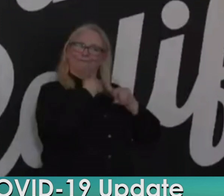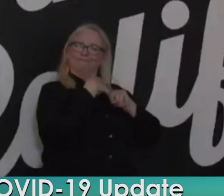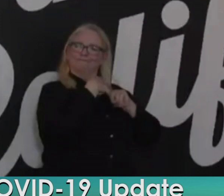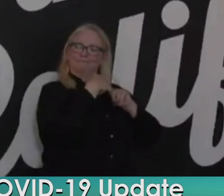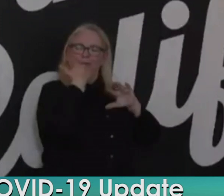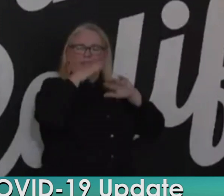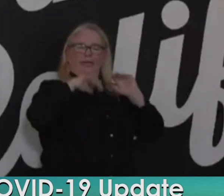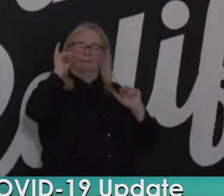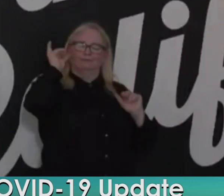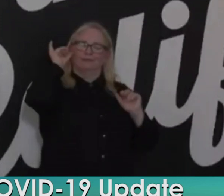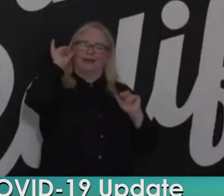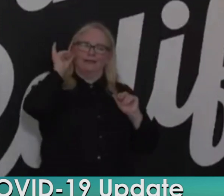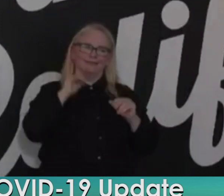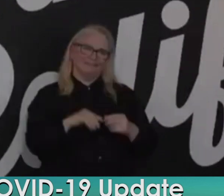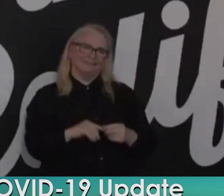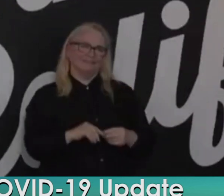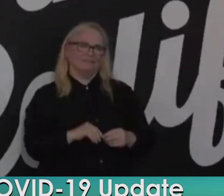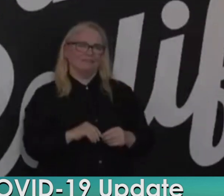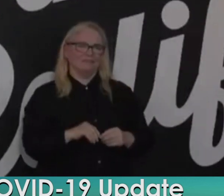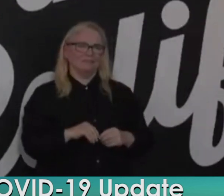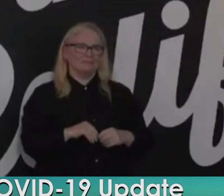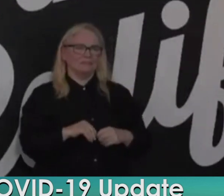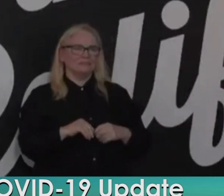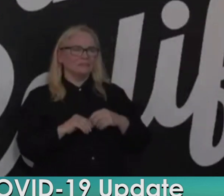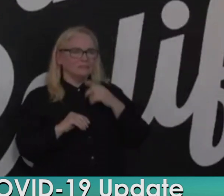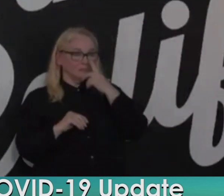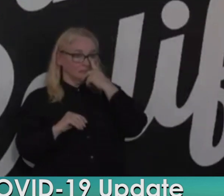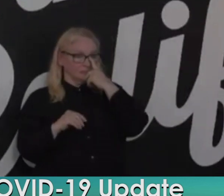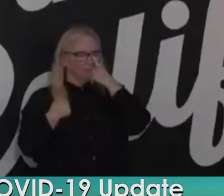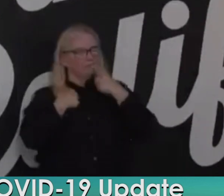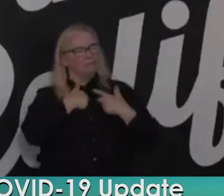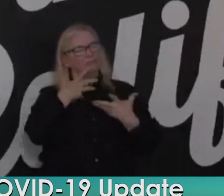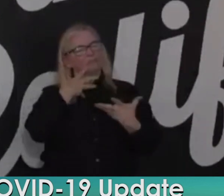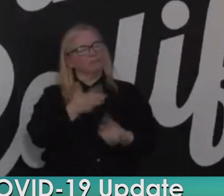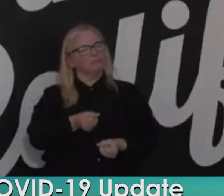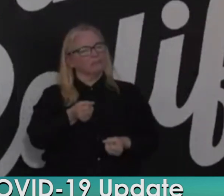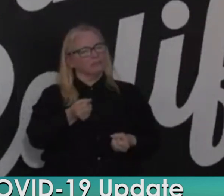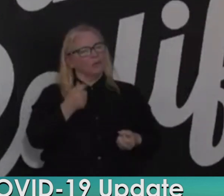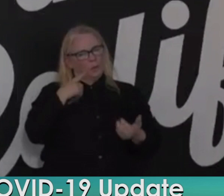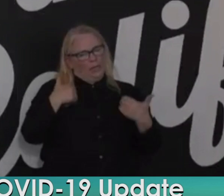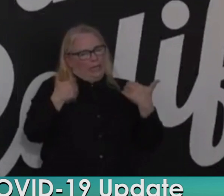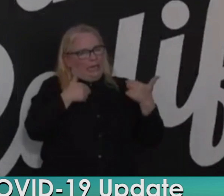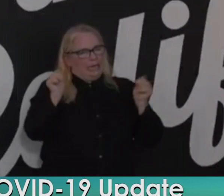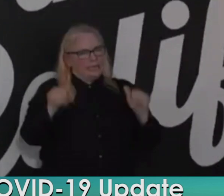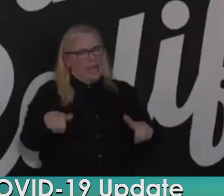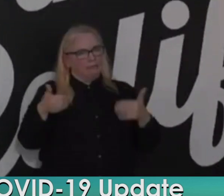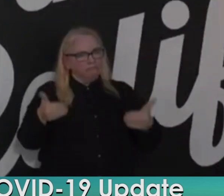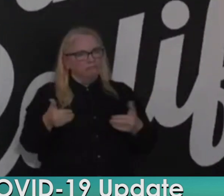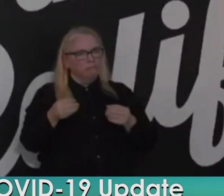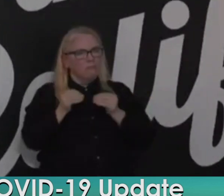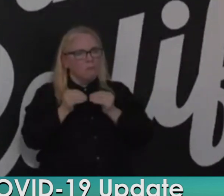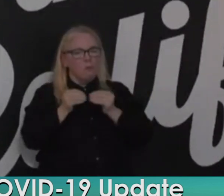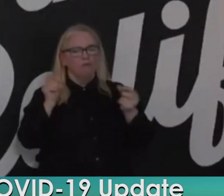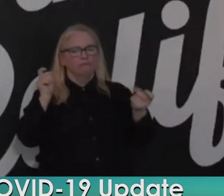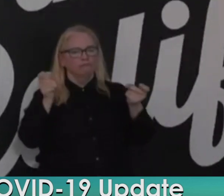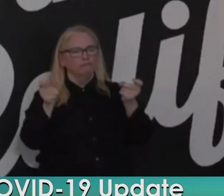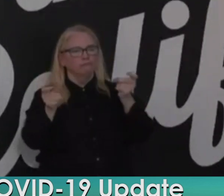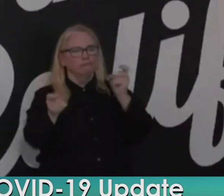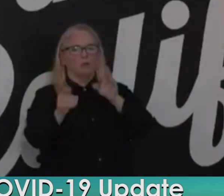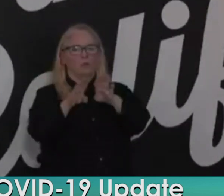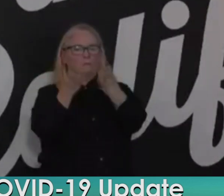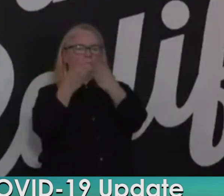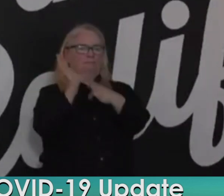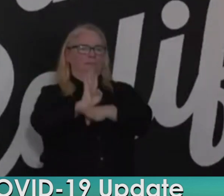give us, again, more confidence in our capacity to move forward with the modifications of our stay-at-home